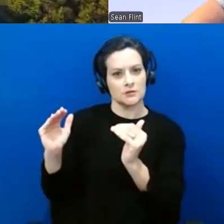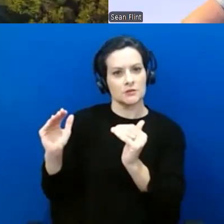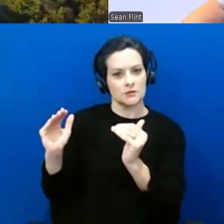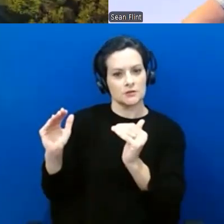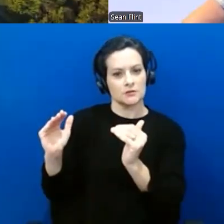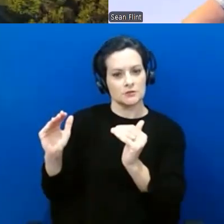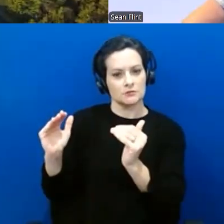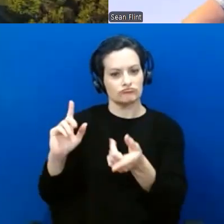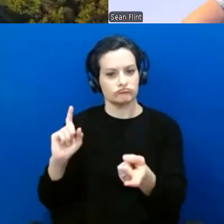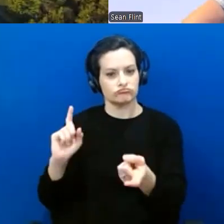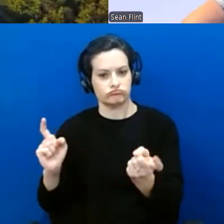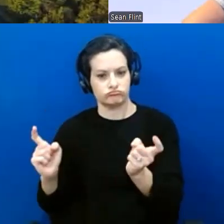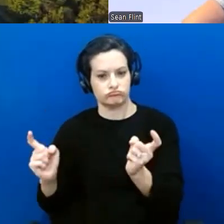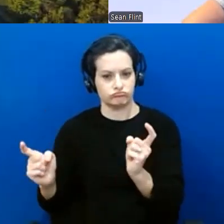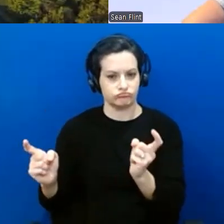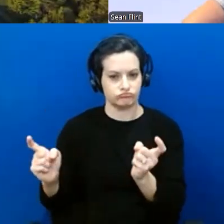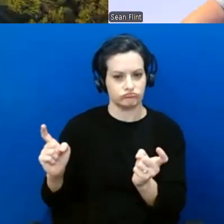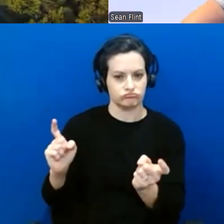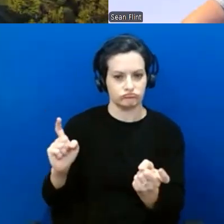change when we,